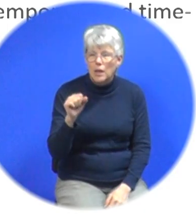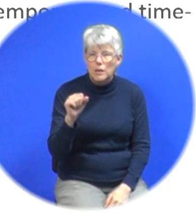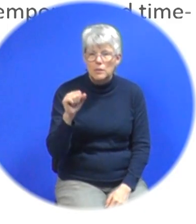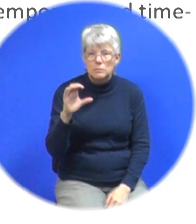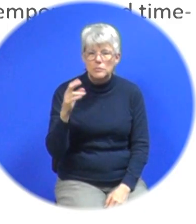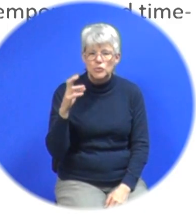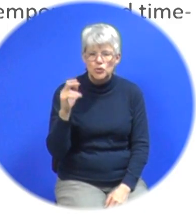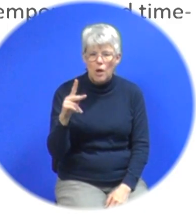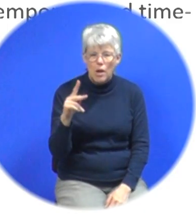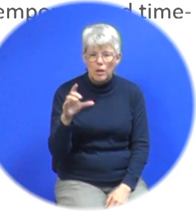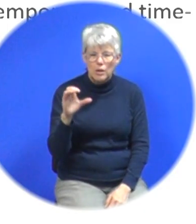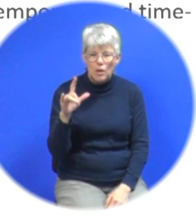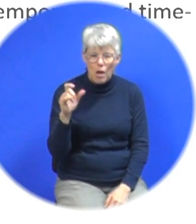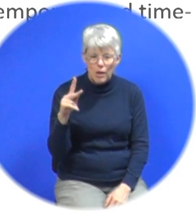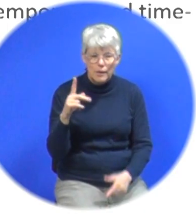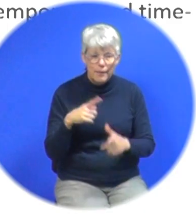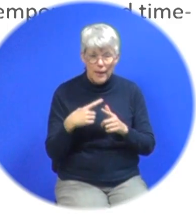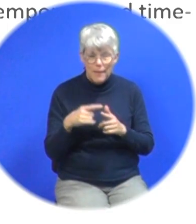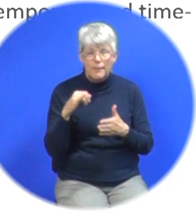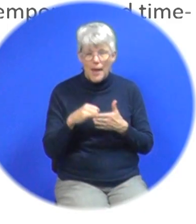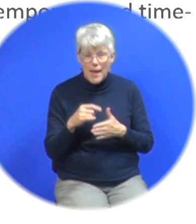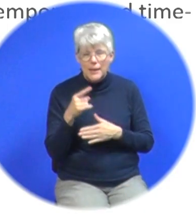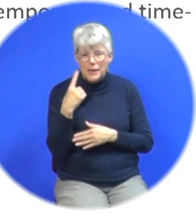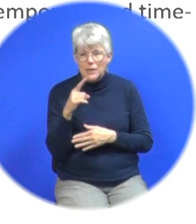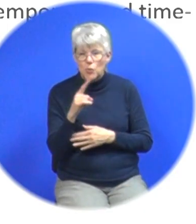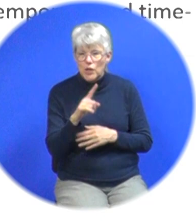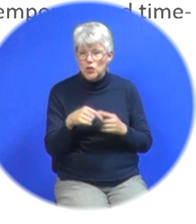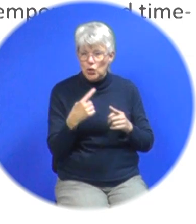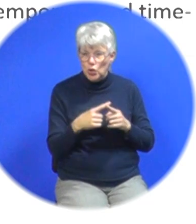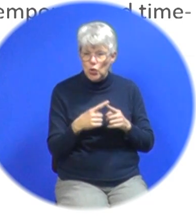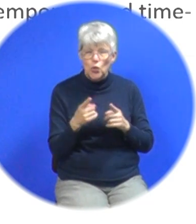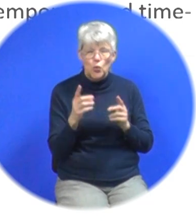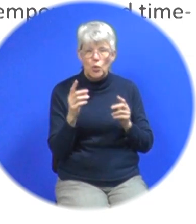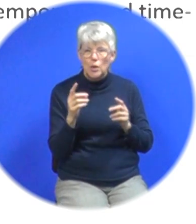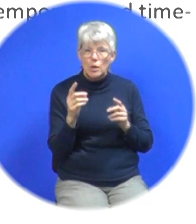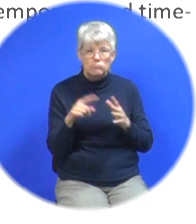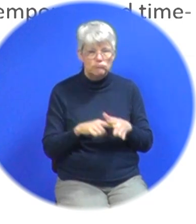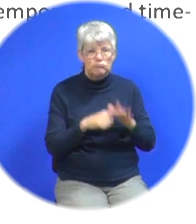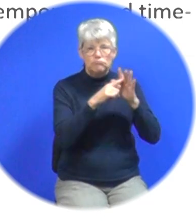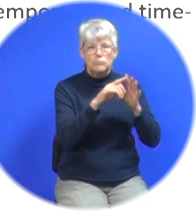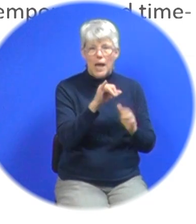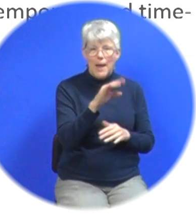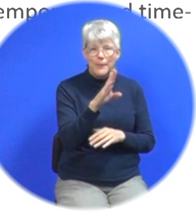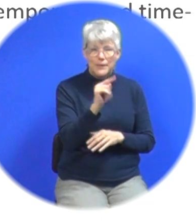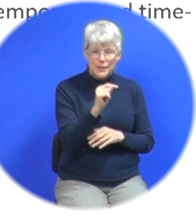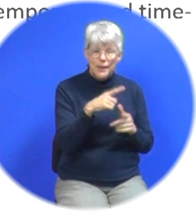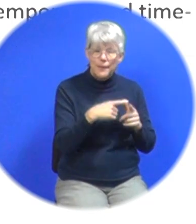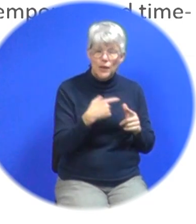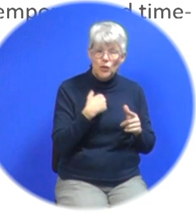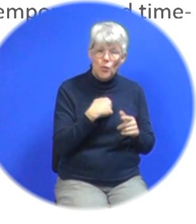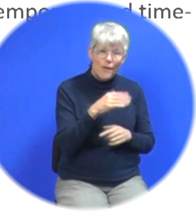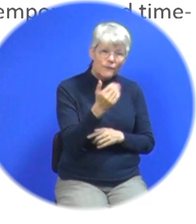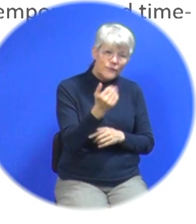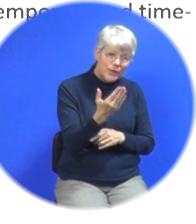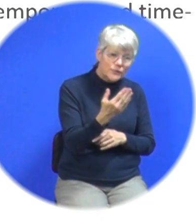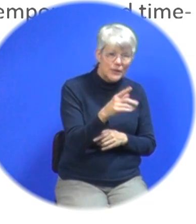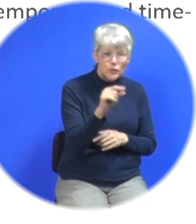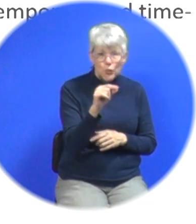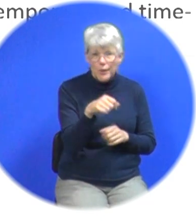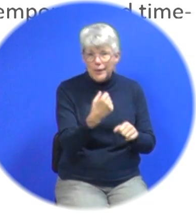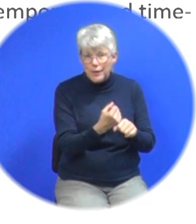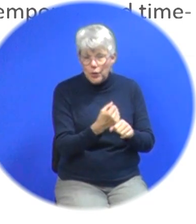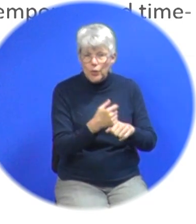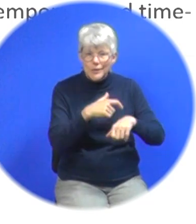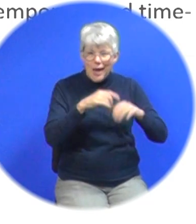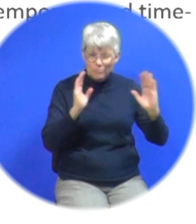interbasin transfers, where once you initiate an IBT, you've got a 15 or a 20-year period of time to build the infrastructure necessary